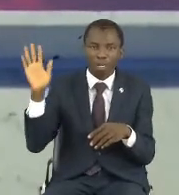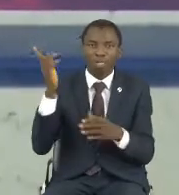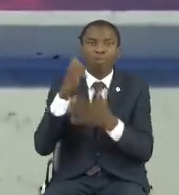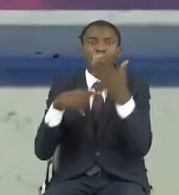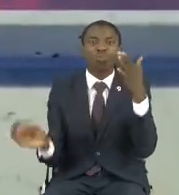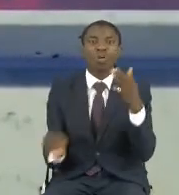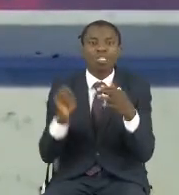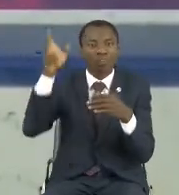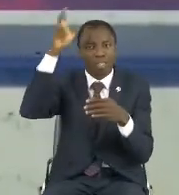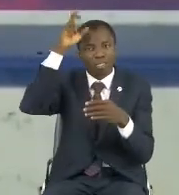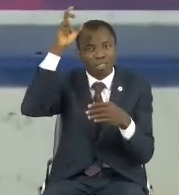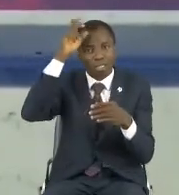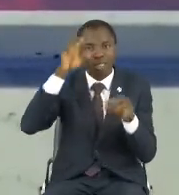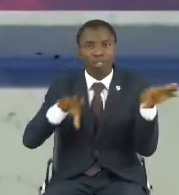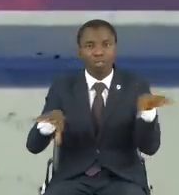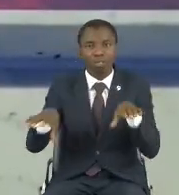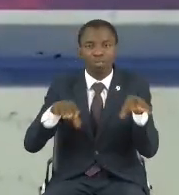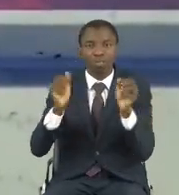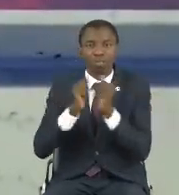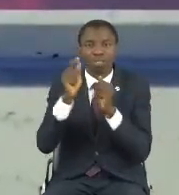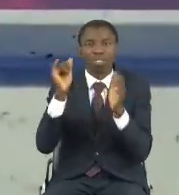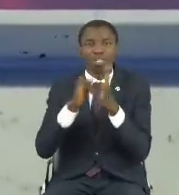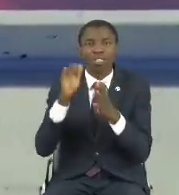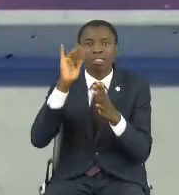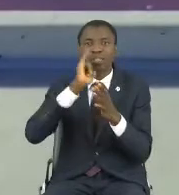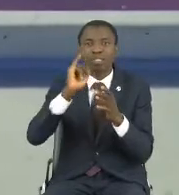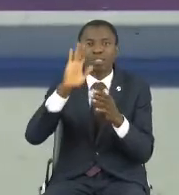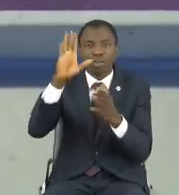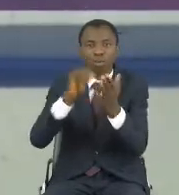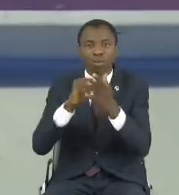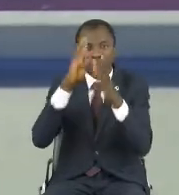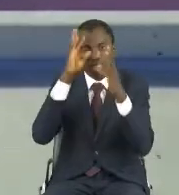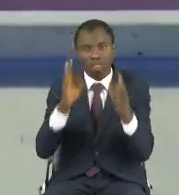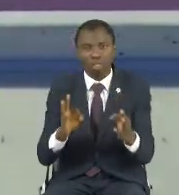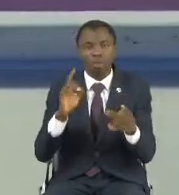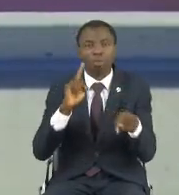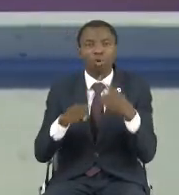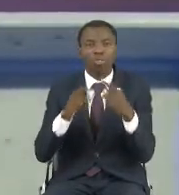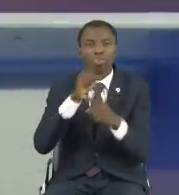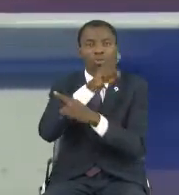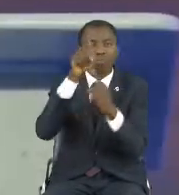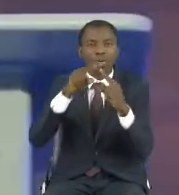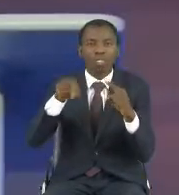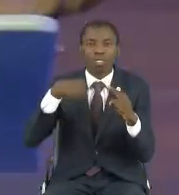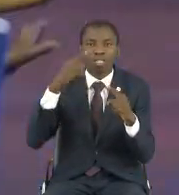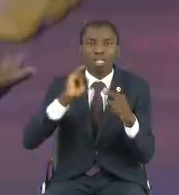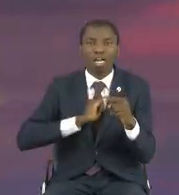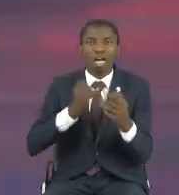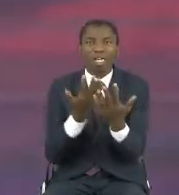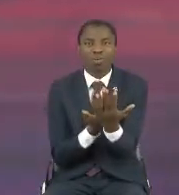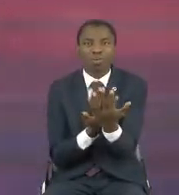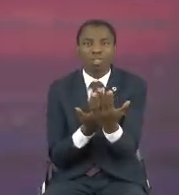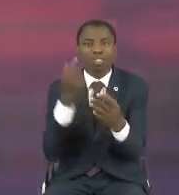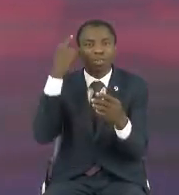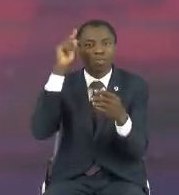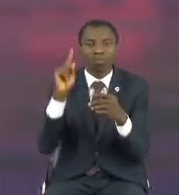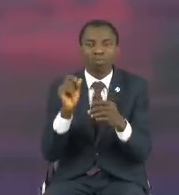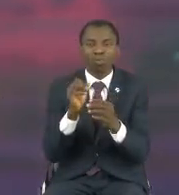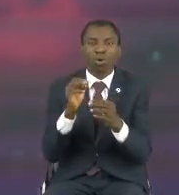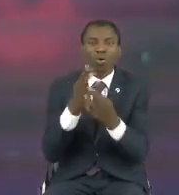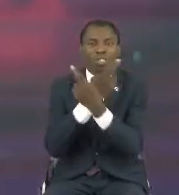you, that's your decision. But when you say, I've been waiting for redemption, I've been waiting